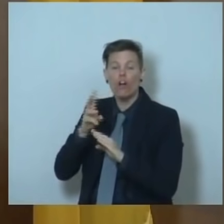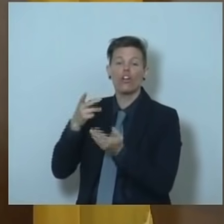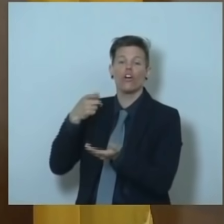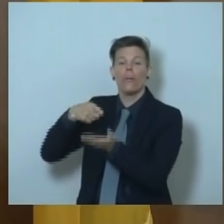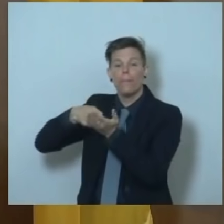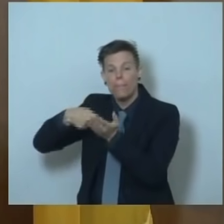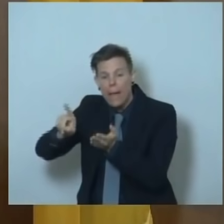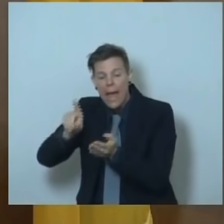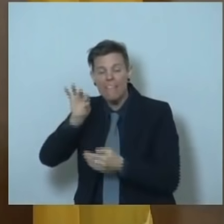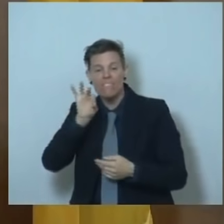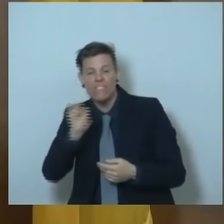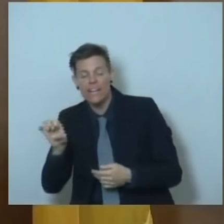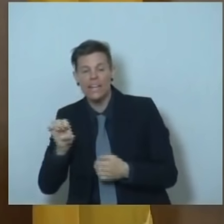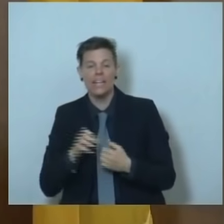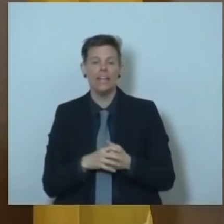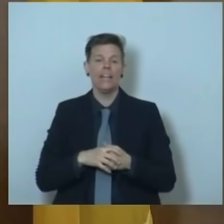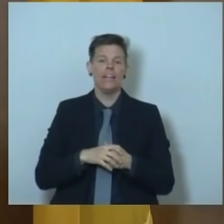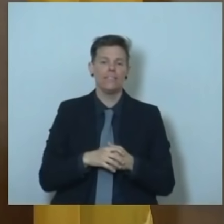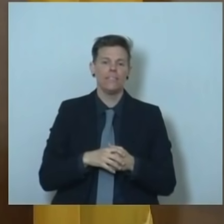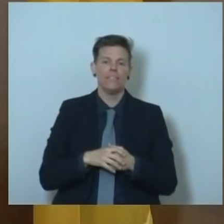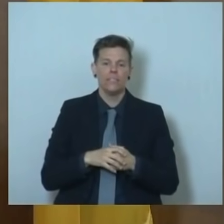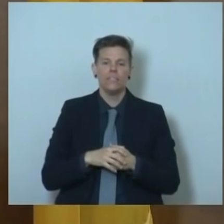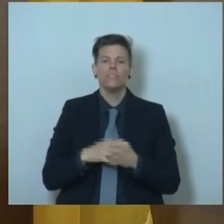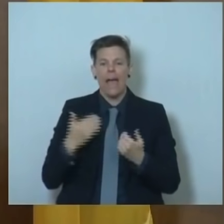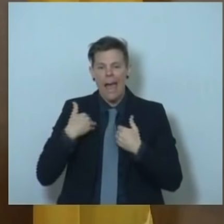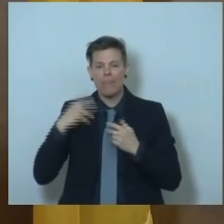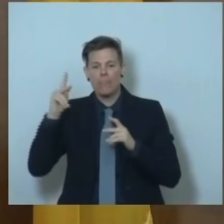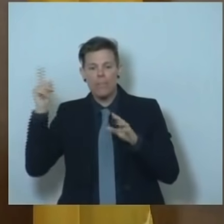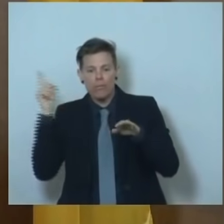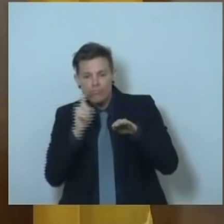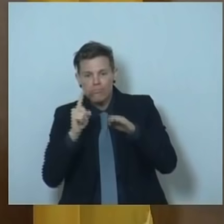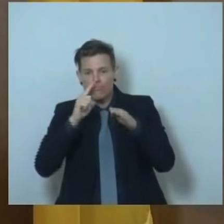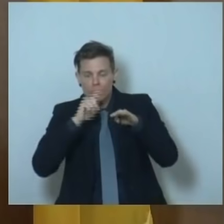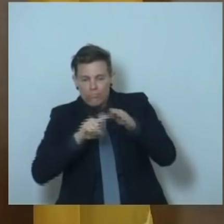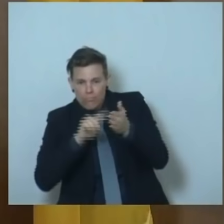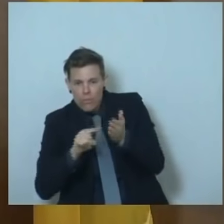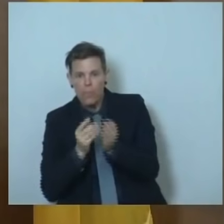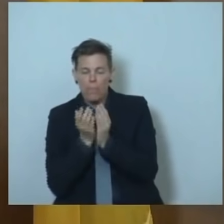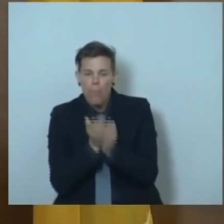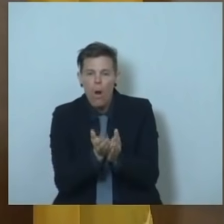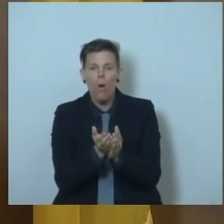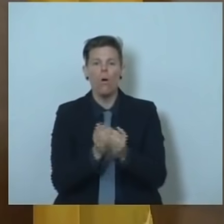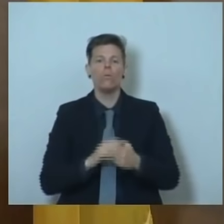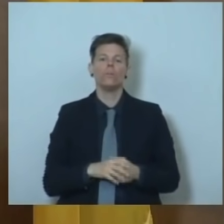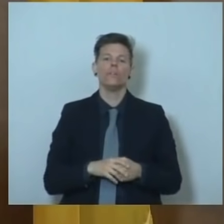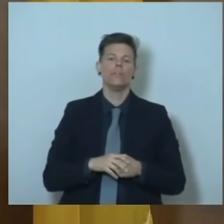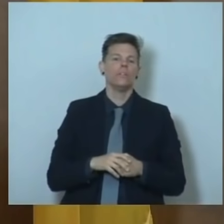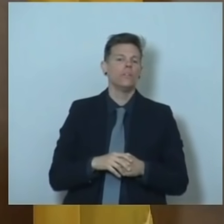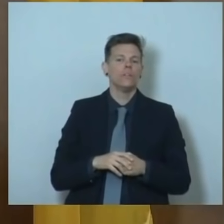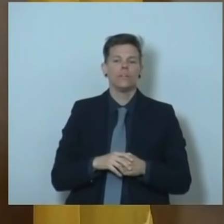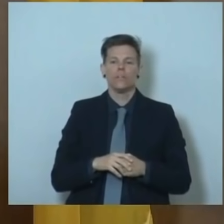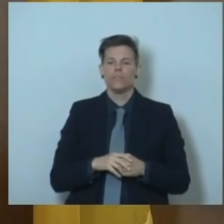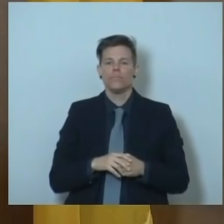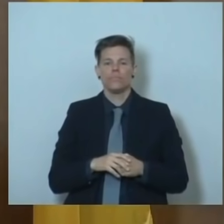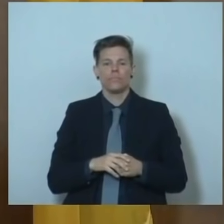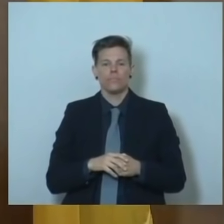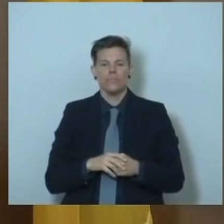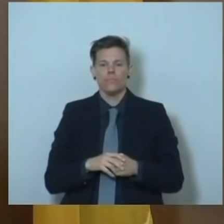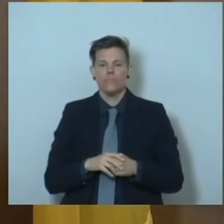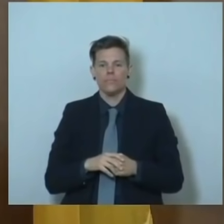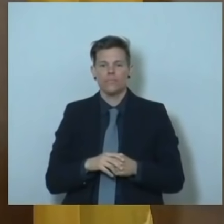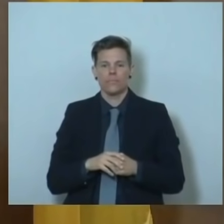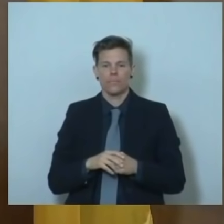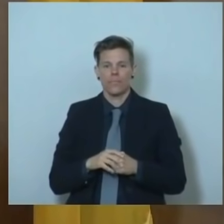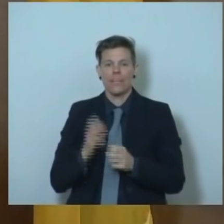having their boats inspected before they can be launched at the marina or off the dock, who get supplies, who go into